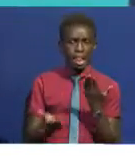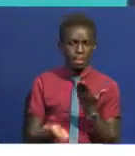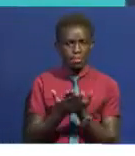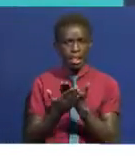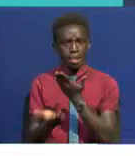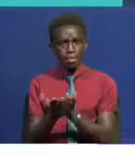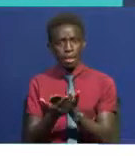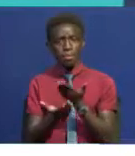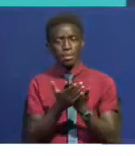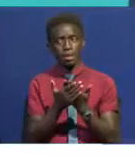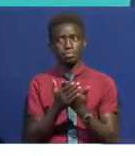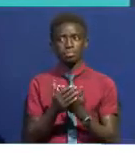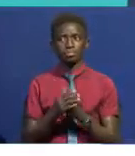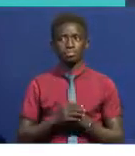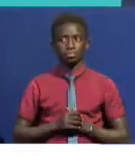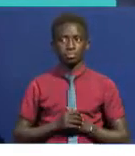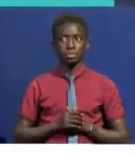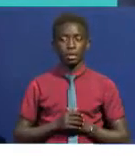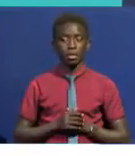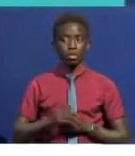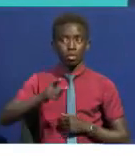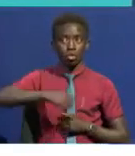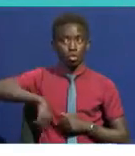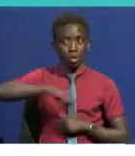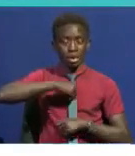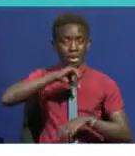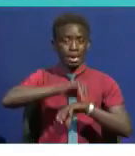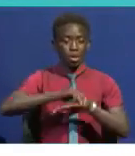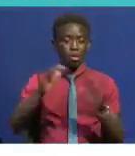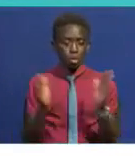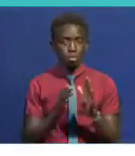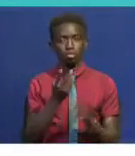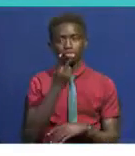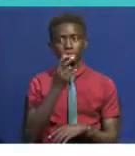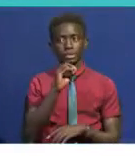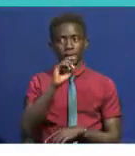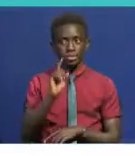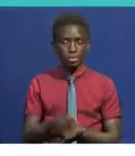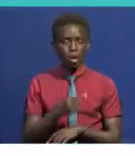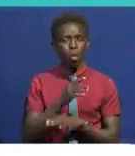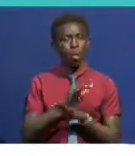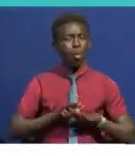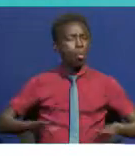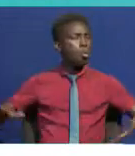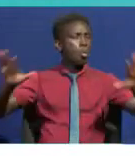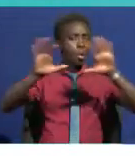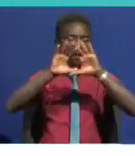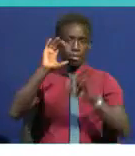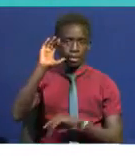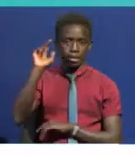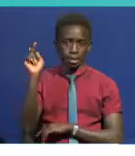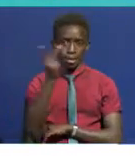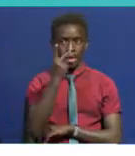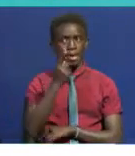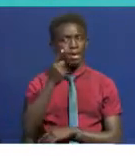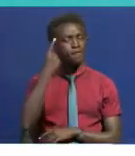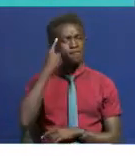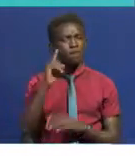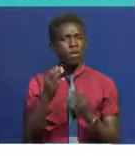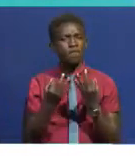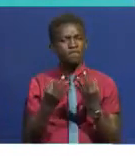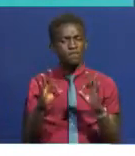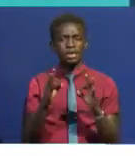already mapped almost 20,000 to all the facilities across country for free therapy, for free